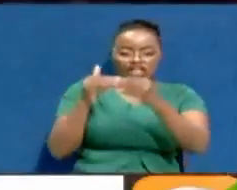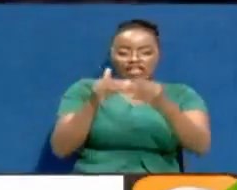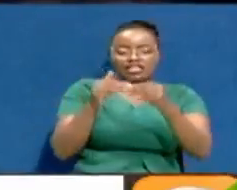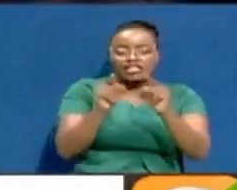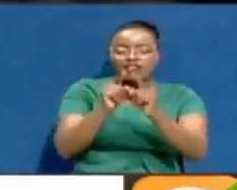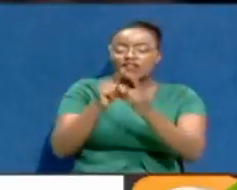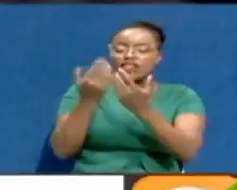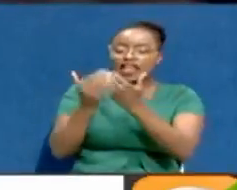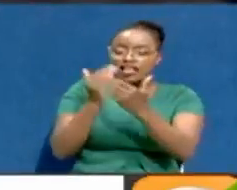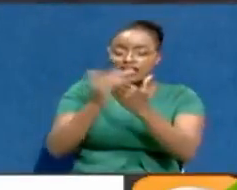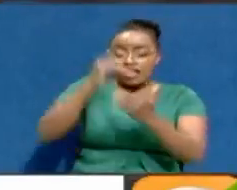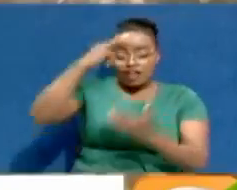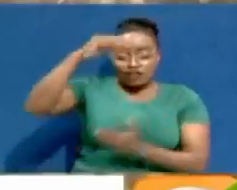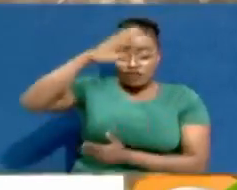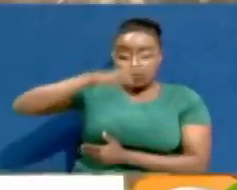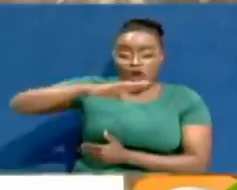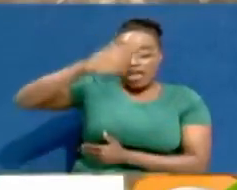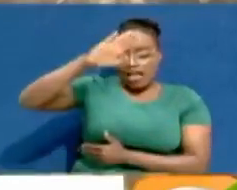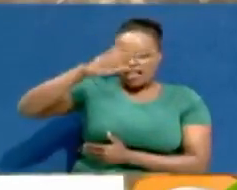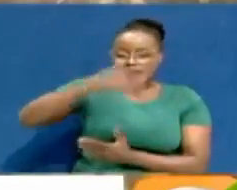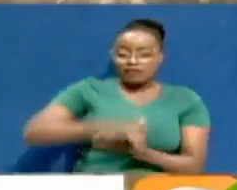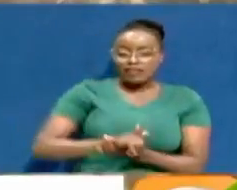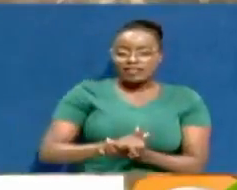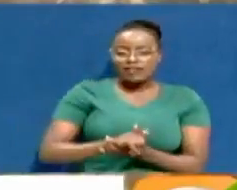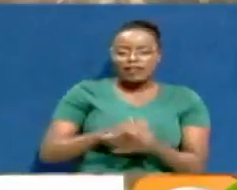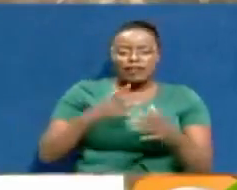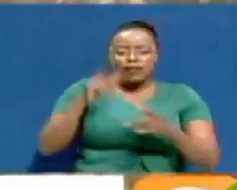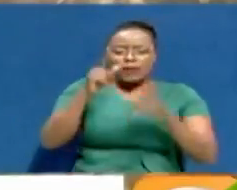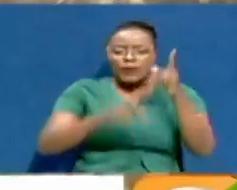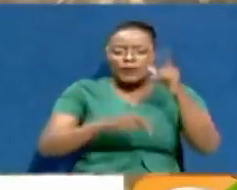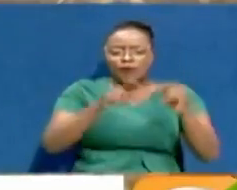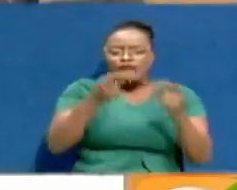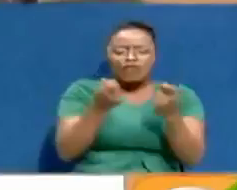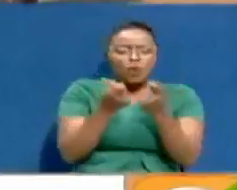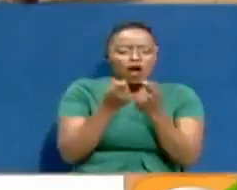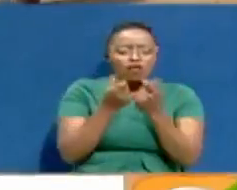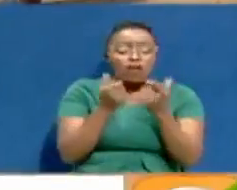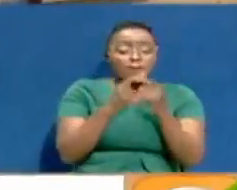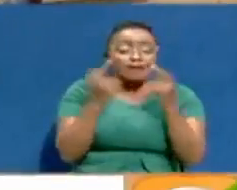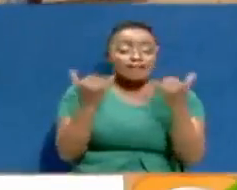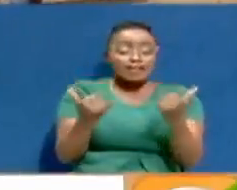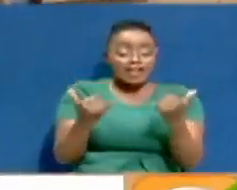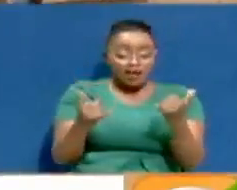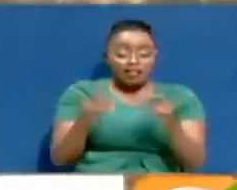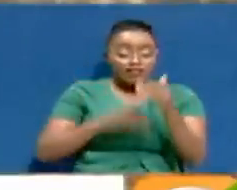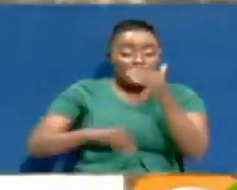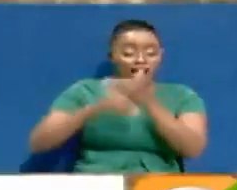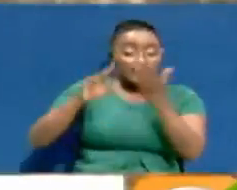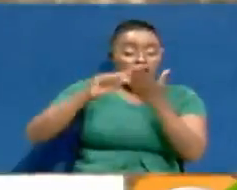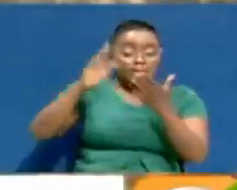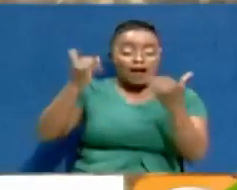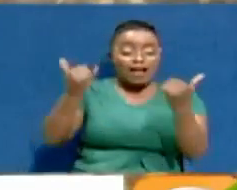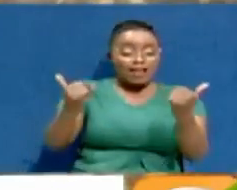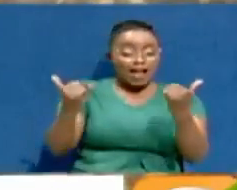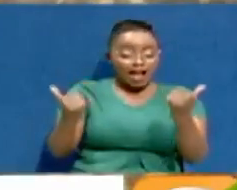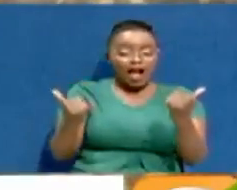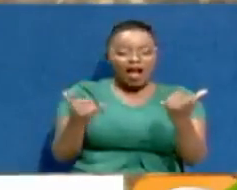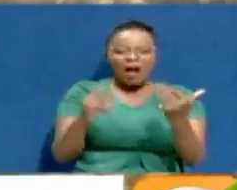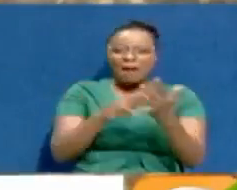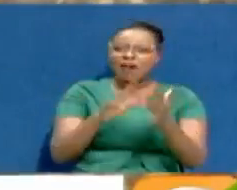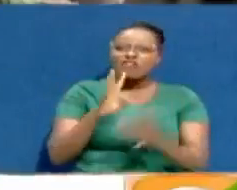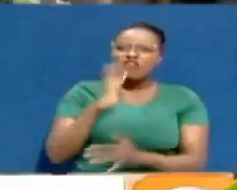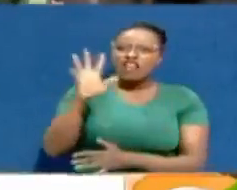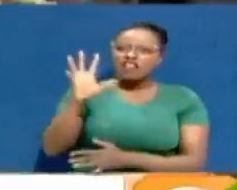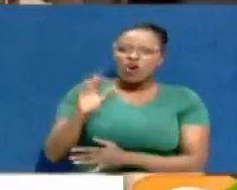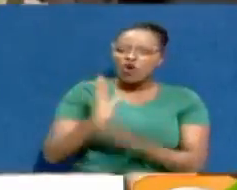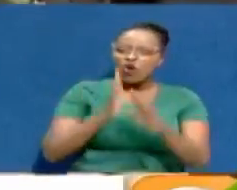in the conservation of elephants. Watu ambaye wanakamua maziwa walikuwa wachache, lakini sasa hata wameongezeka, hata sasa hii ni